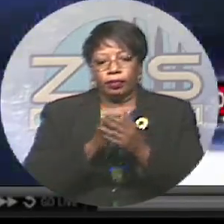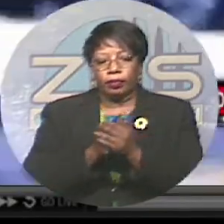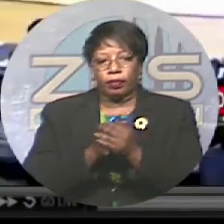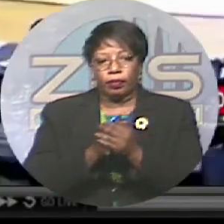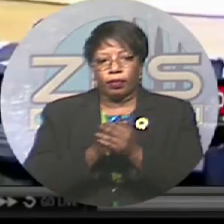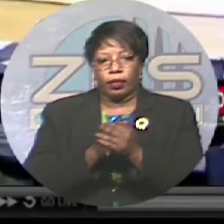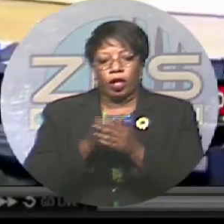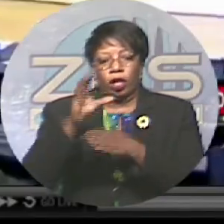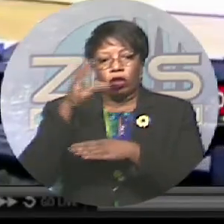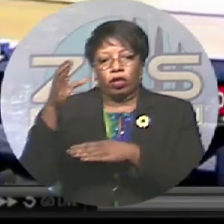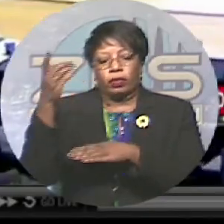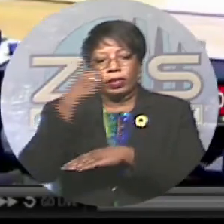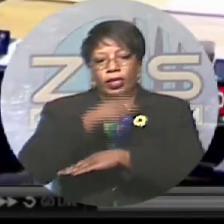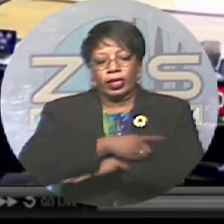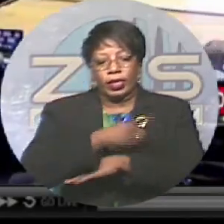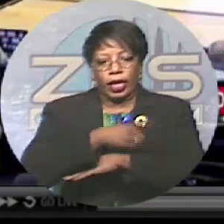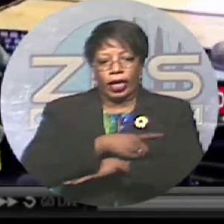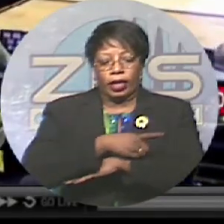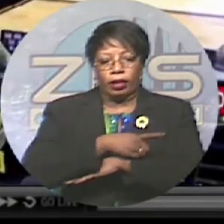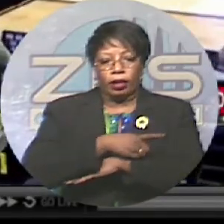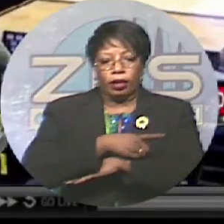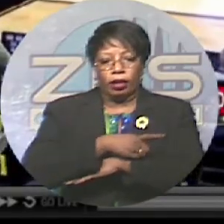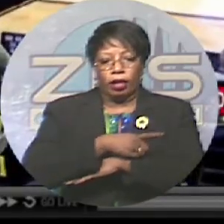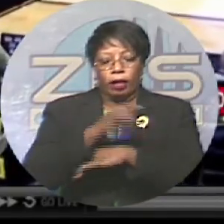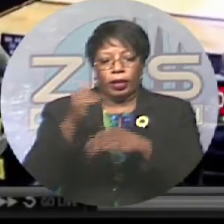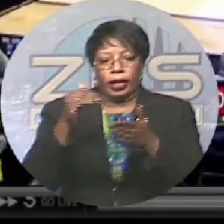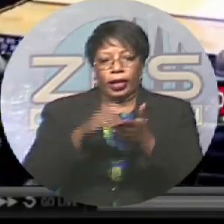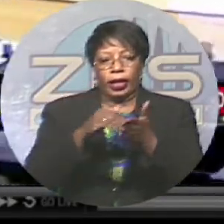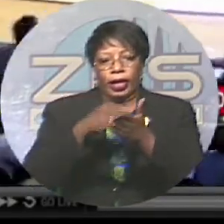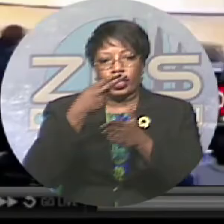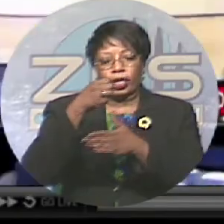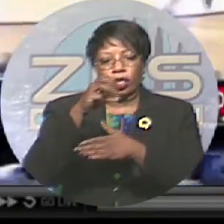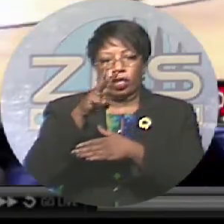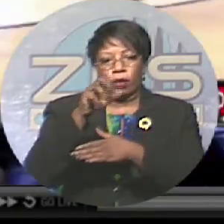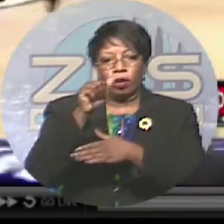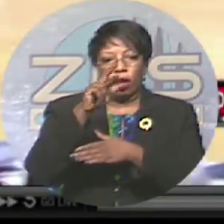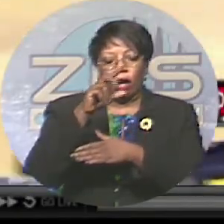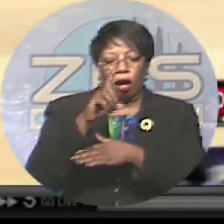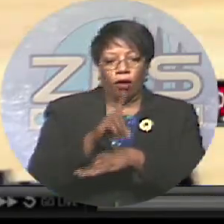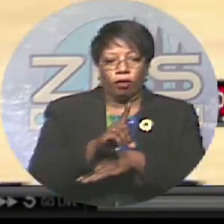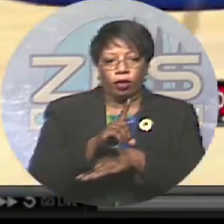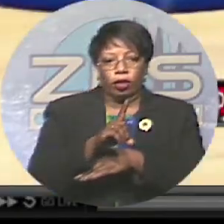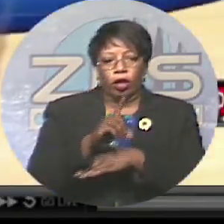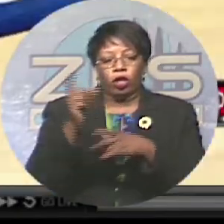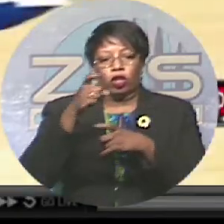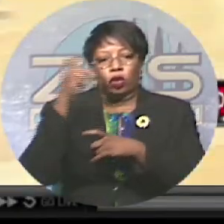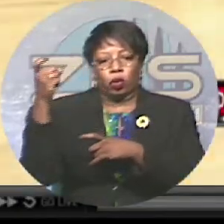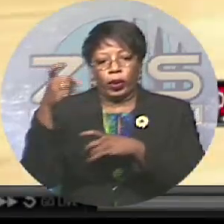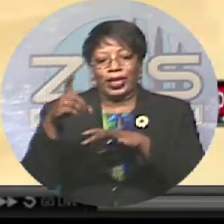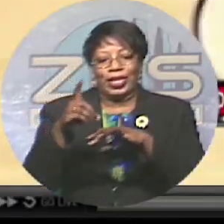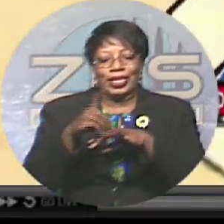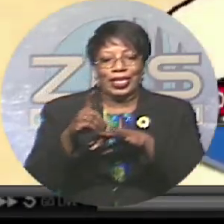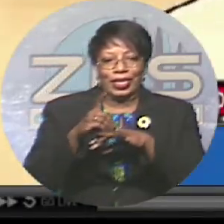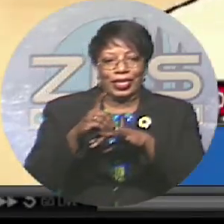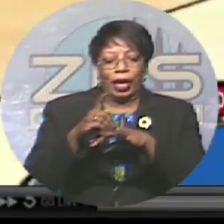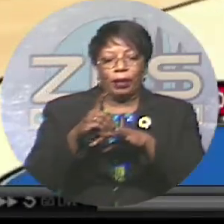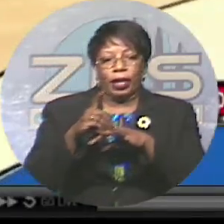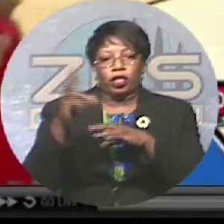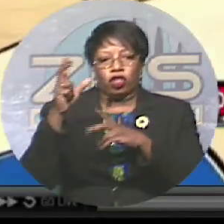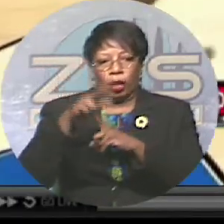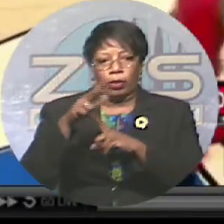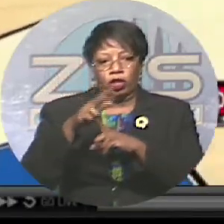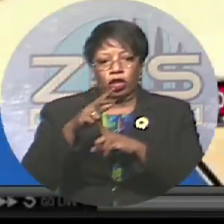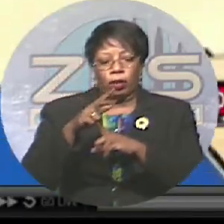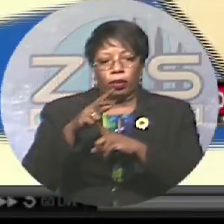recently on Christmas Day, the Sooners blew past Harvard 83-71 to win the Diamond Head Championship. The Sooners are enjoying an